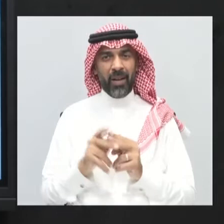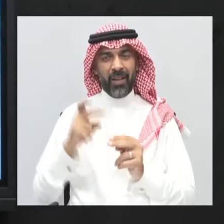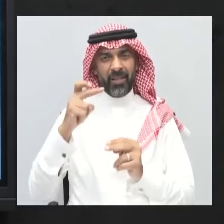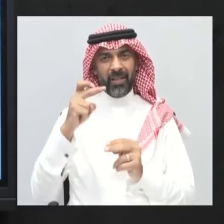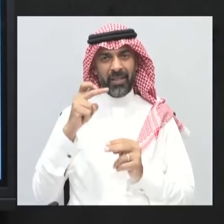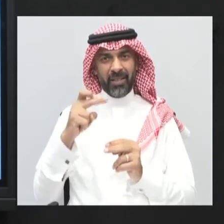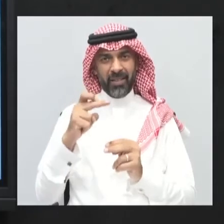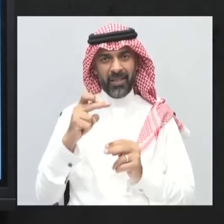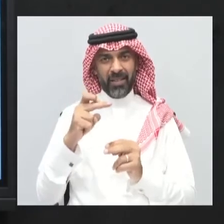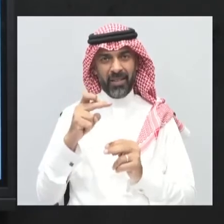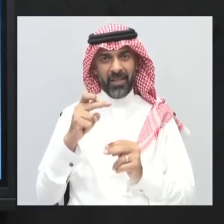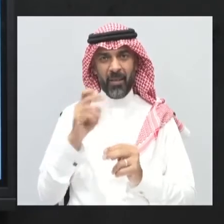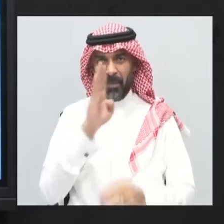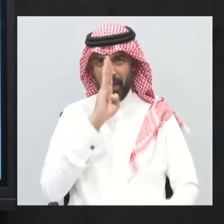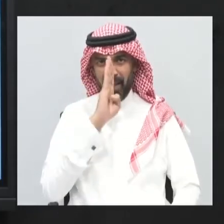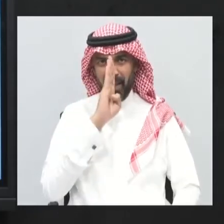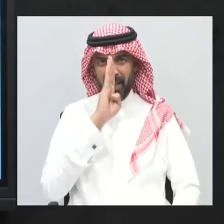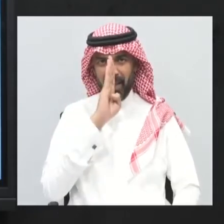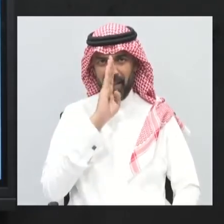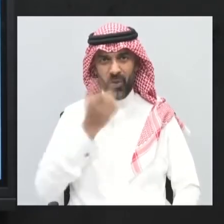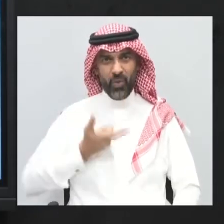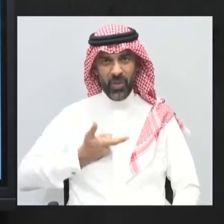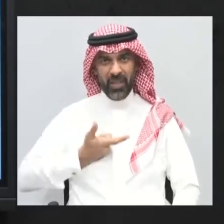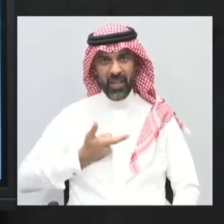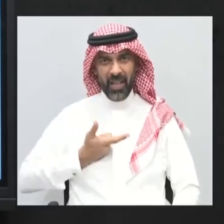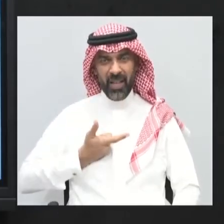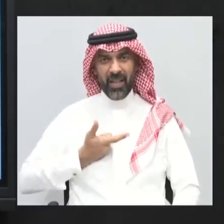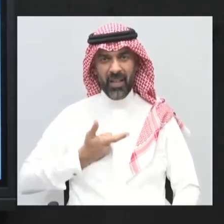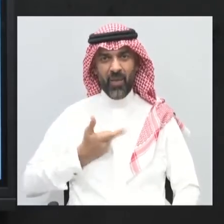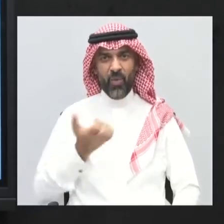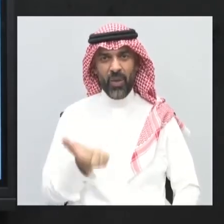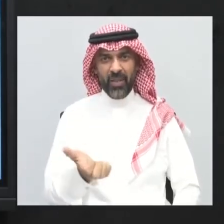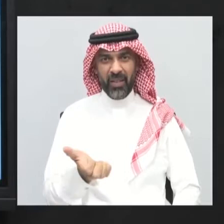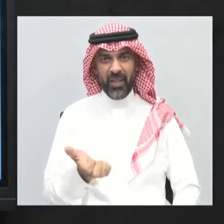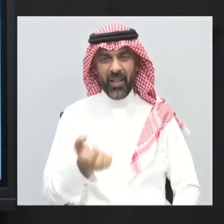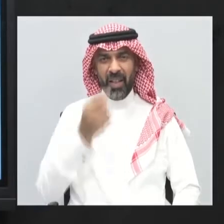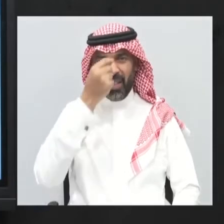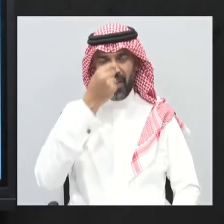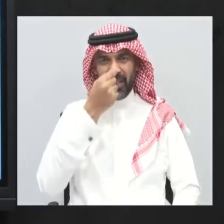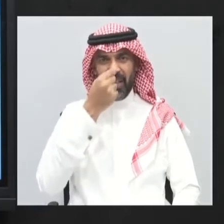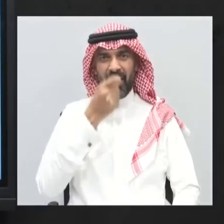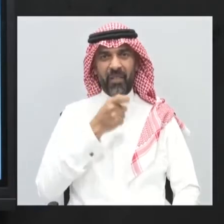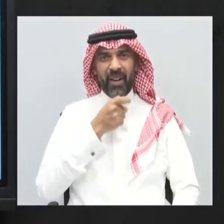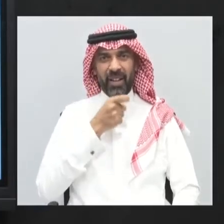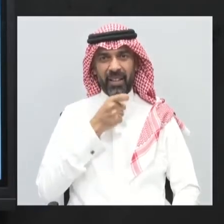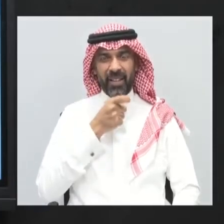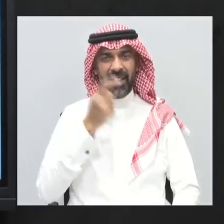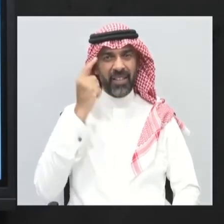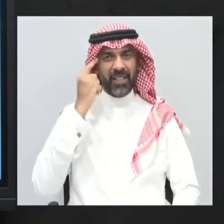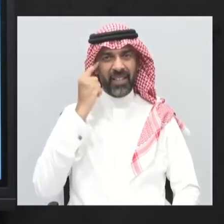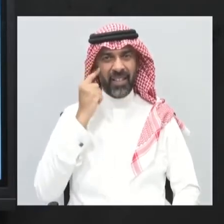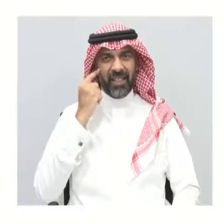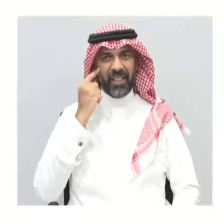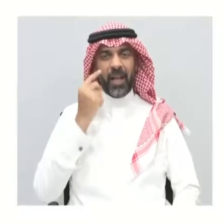Sunday, Monday, Tuesday, Wednesday, Thursday, Friday,